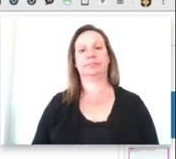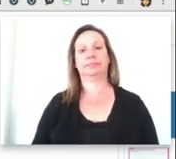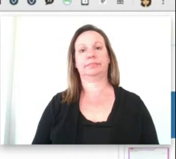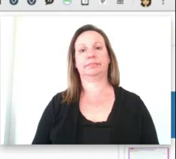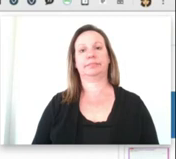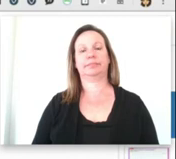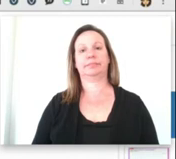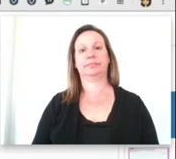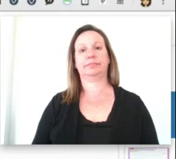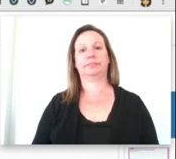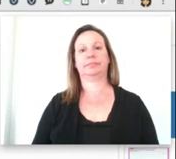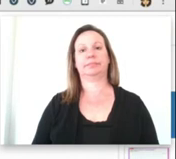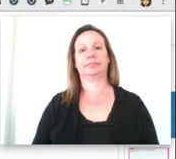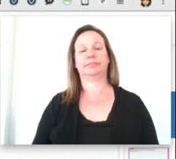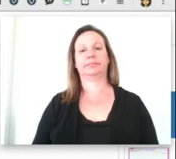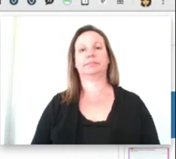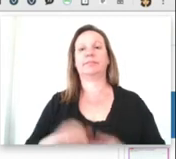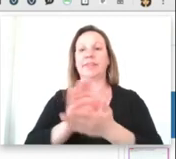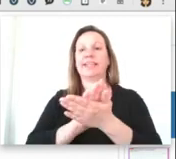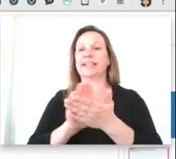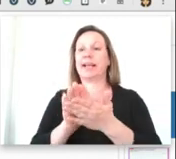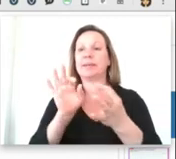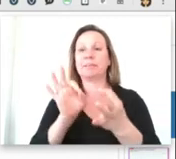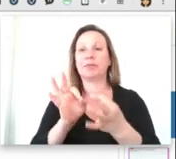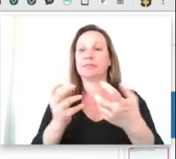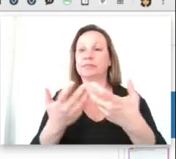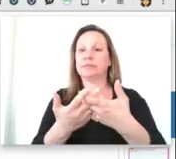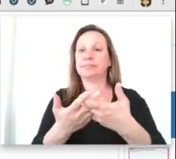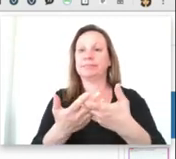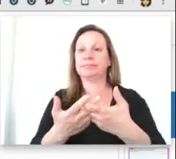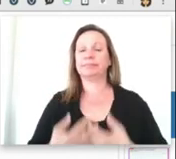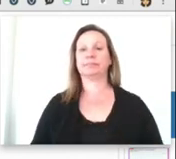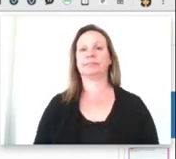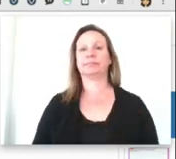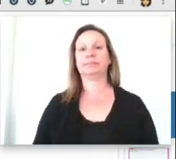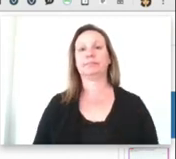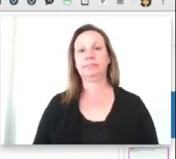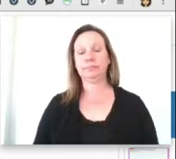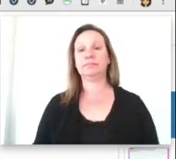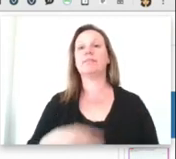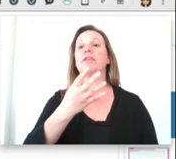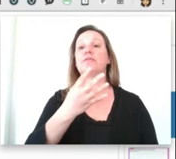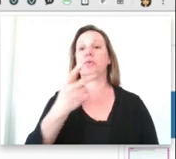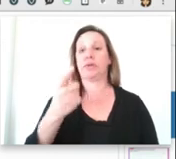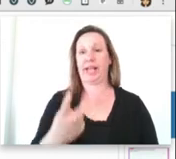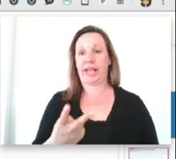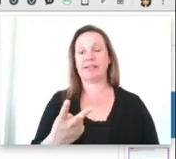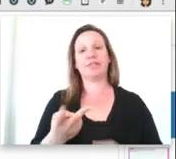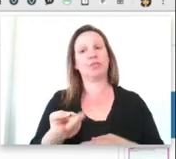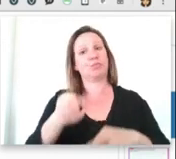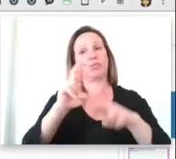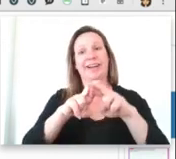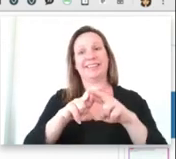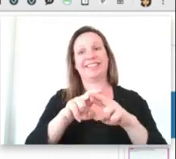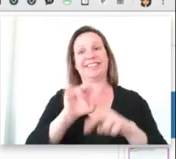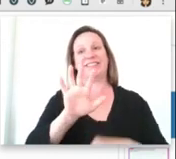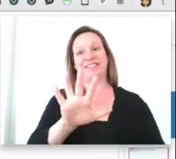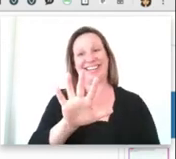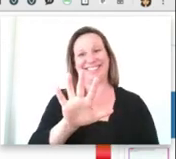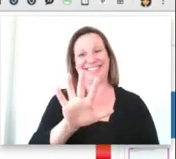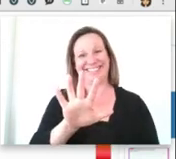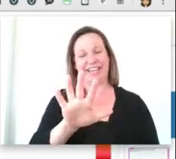That way it'll be nice and even. And that one is 4.5 as well, but we're going to round up. Hey,